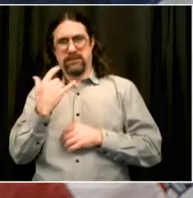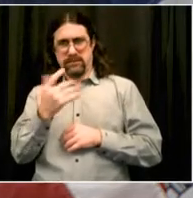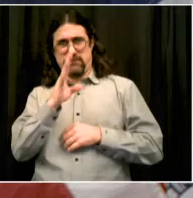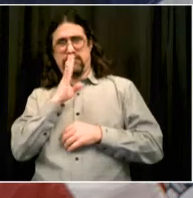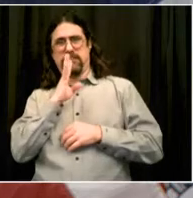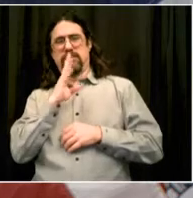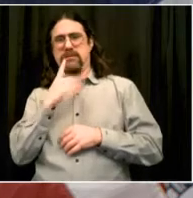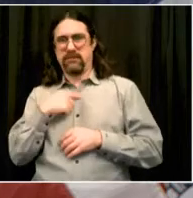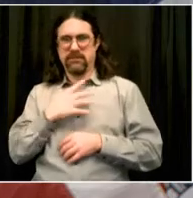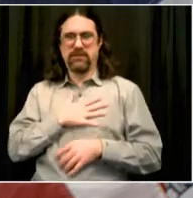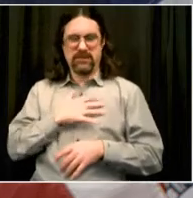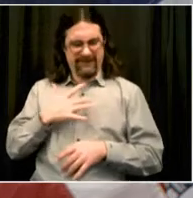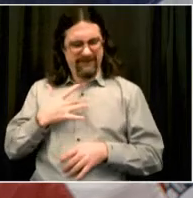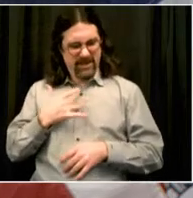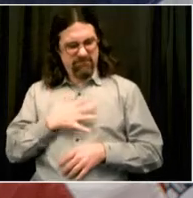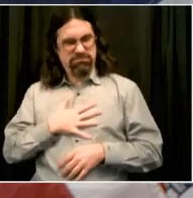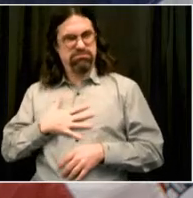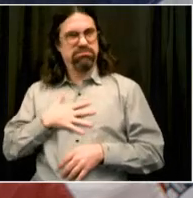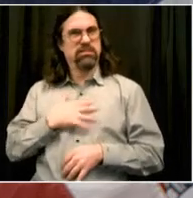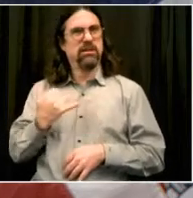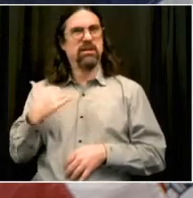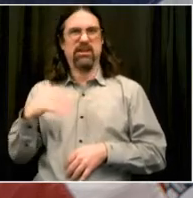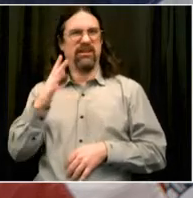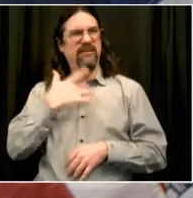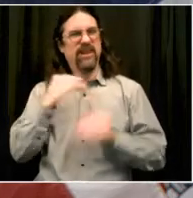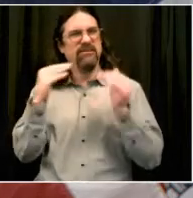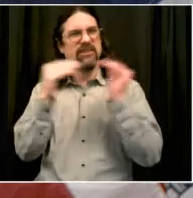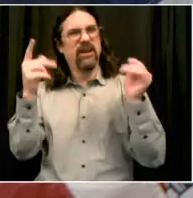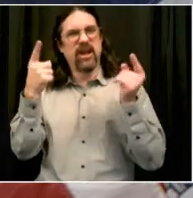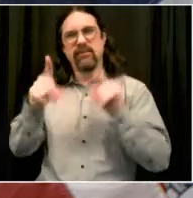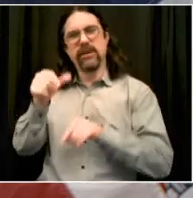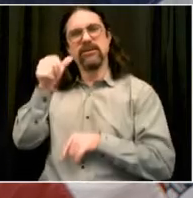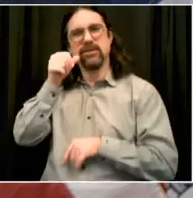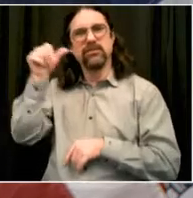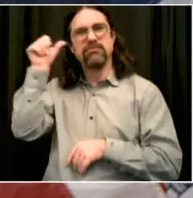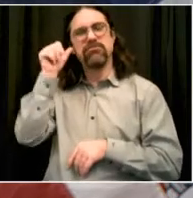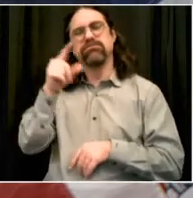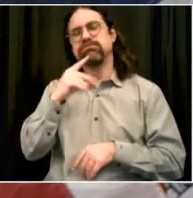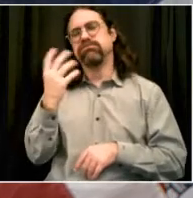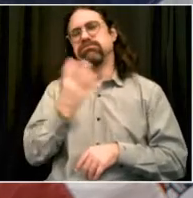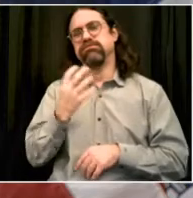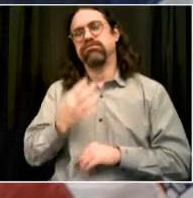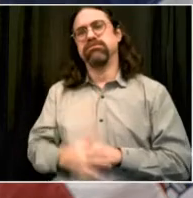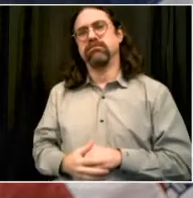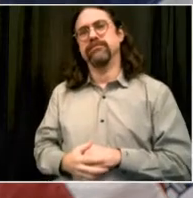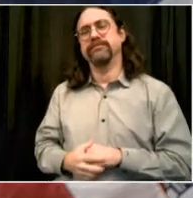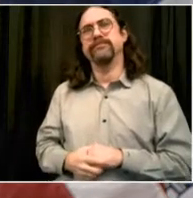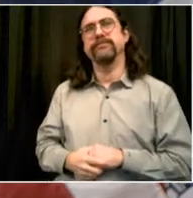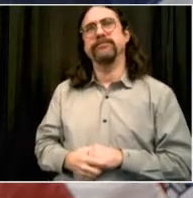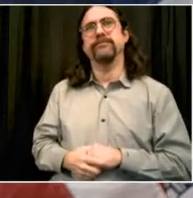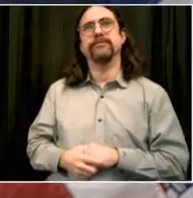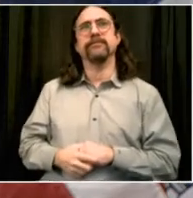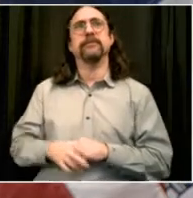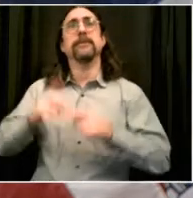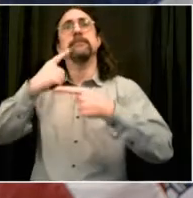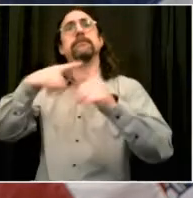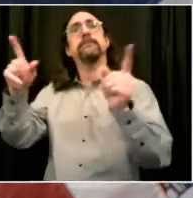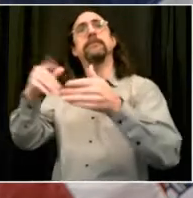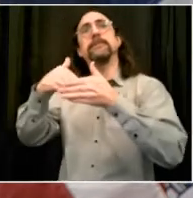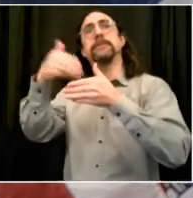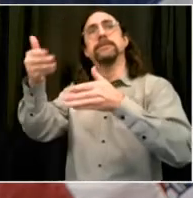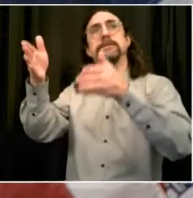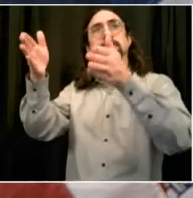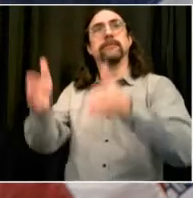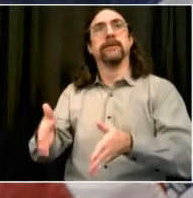Hi, Mr. Mayor. How are you today? Okay, Rima, how you doing today? I'm doing okay. Thanks for asking. So my